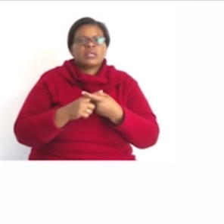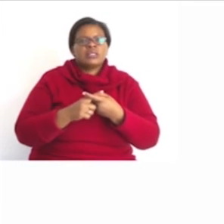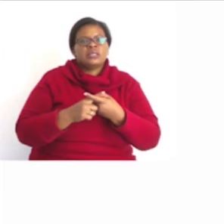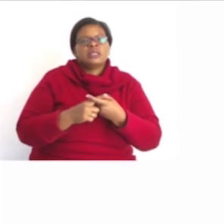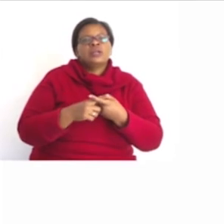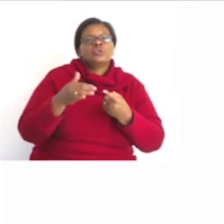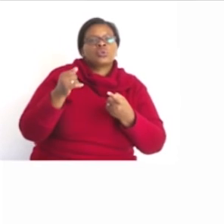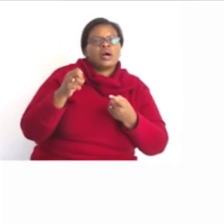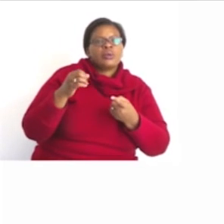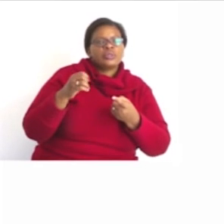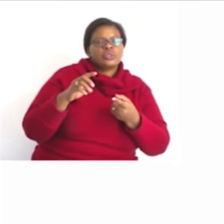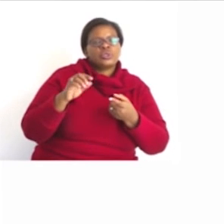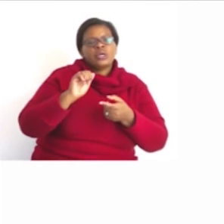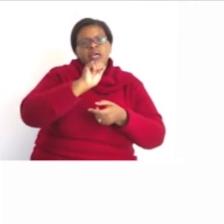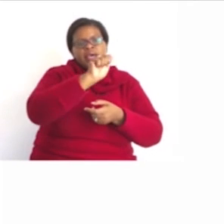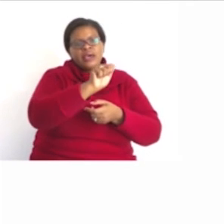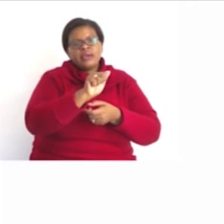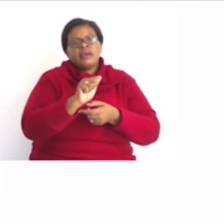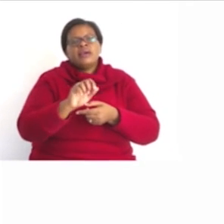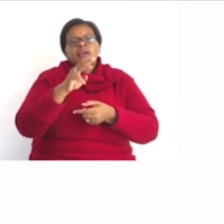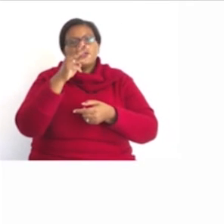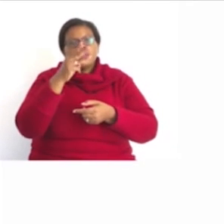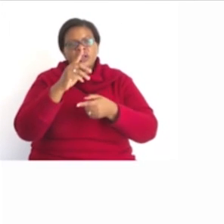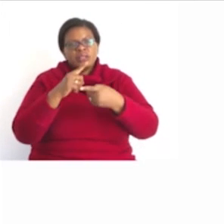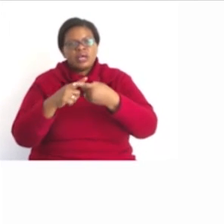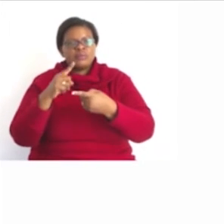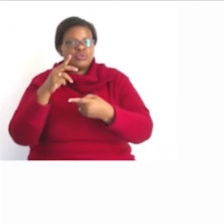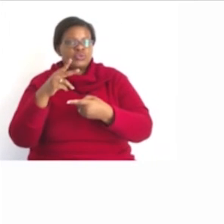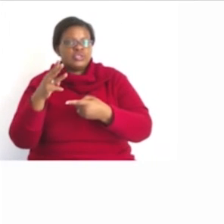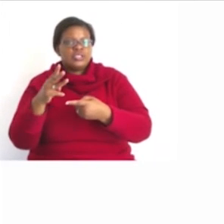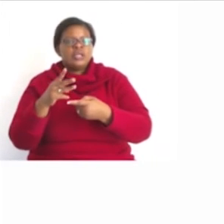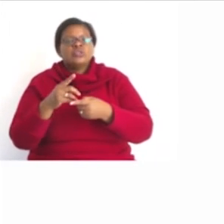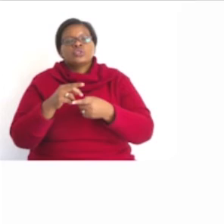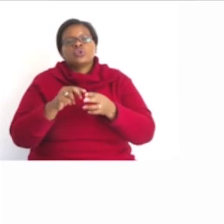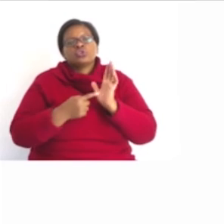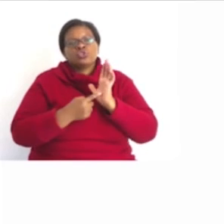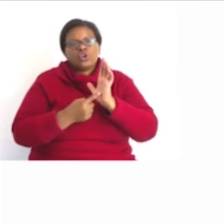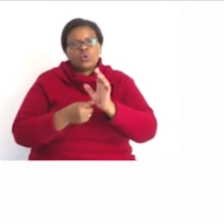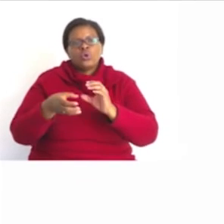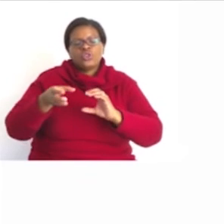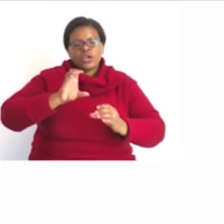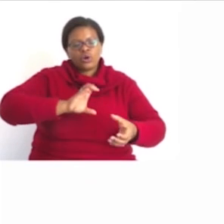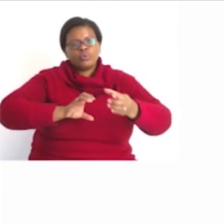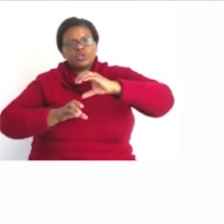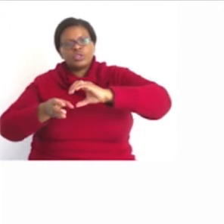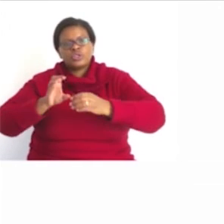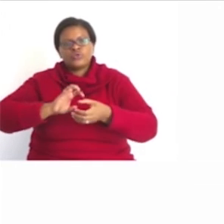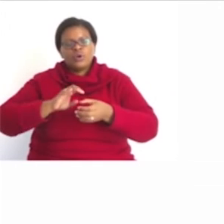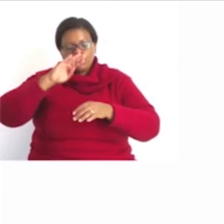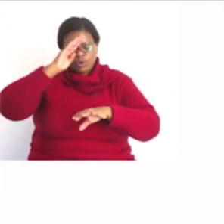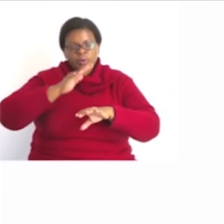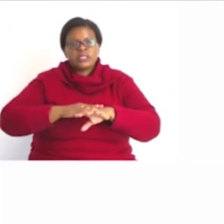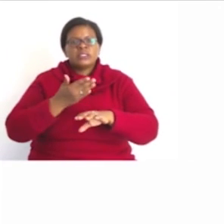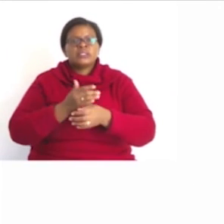A, 3 times 13. Apply commutative property. B,